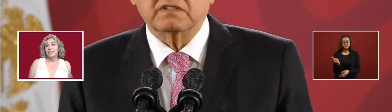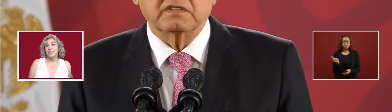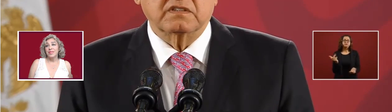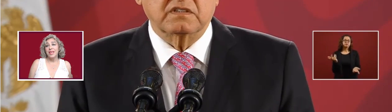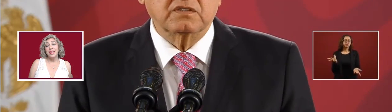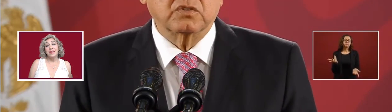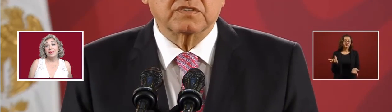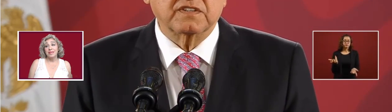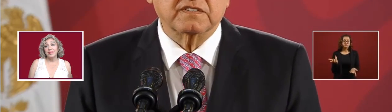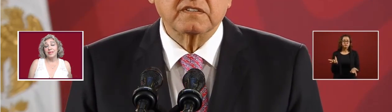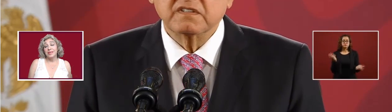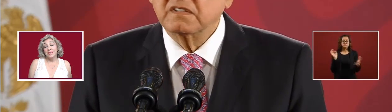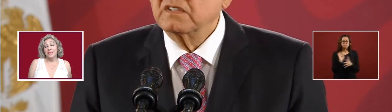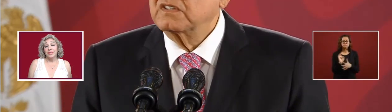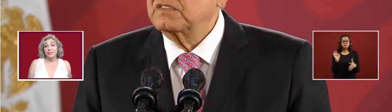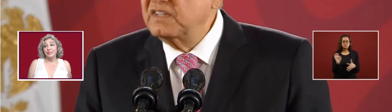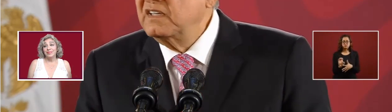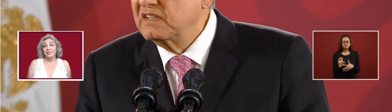then,